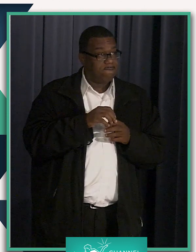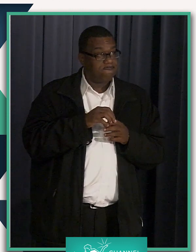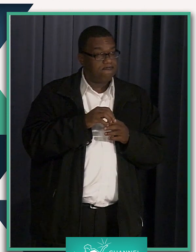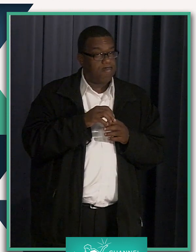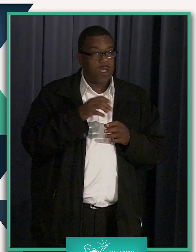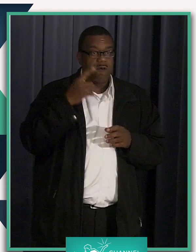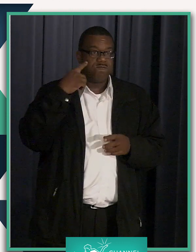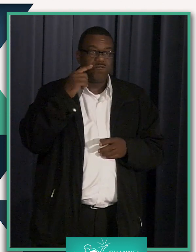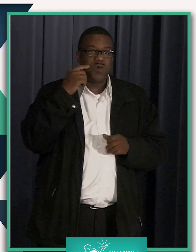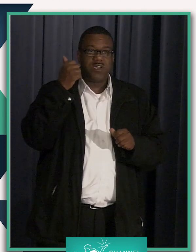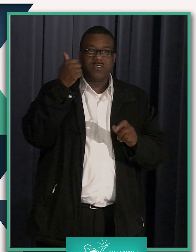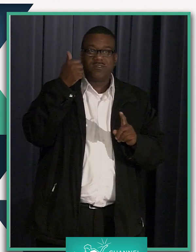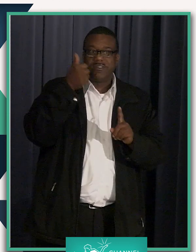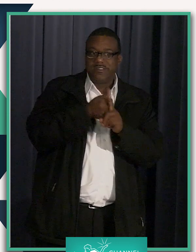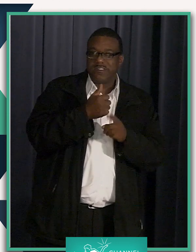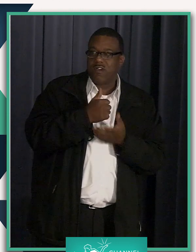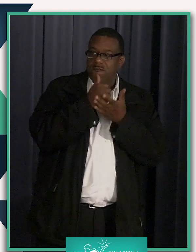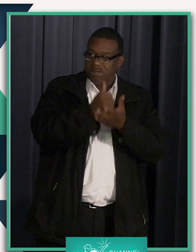self-help mode.